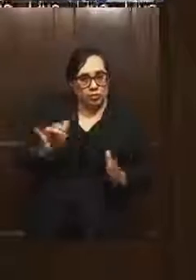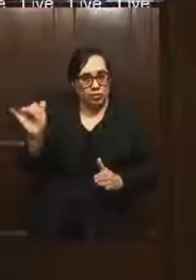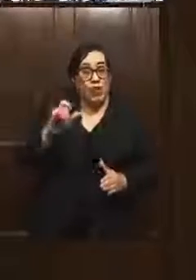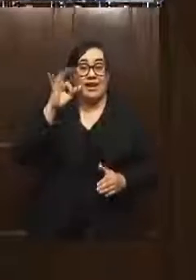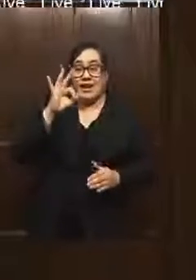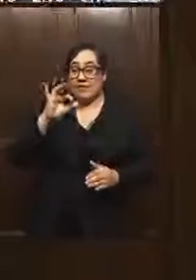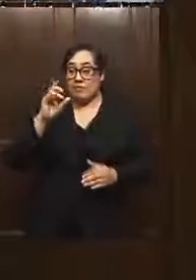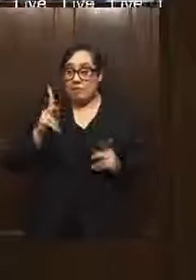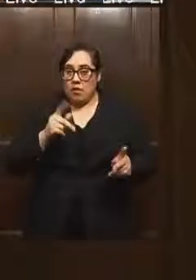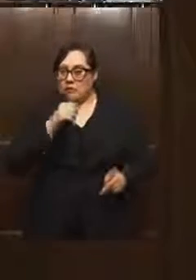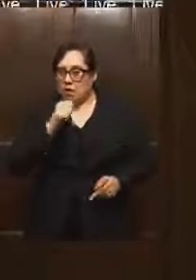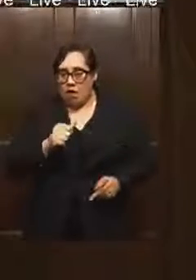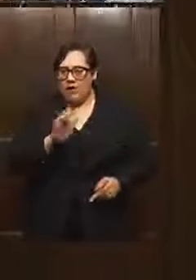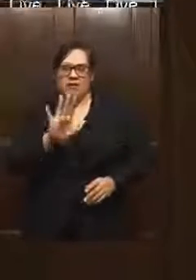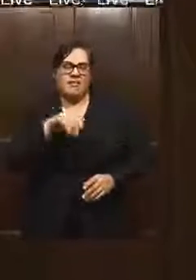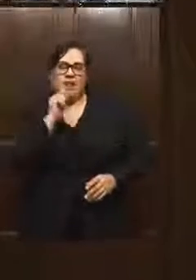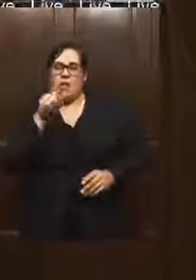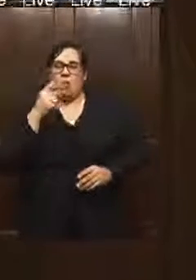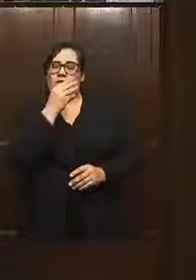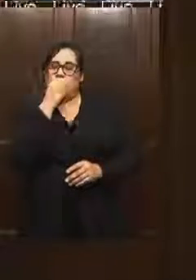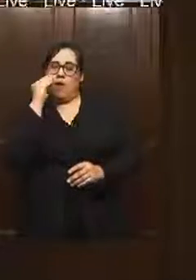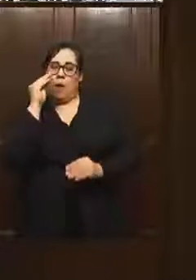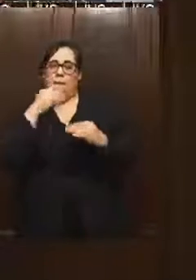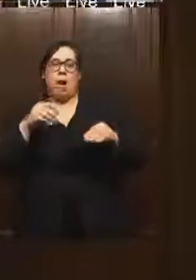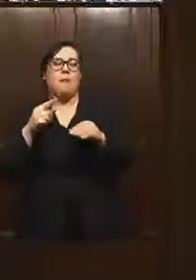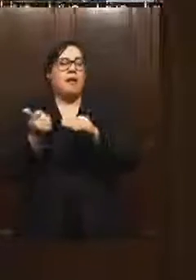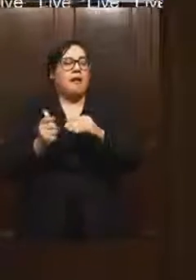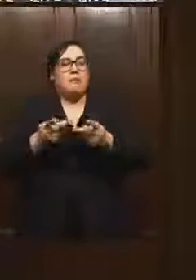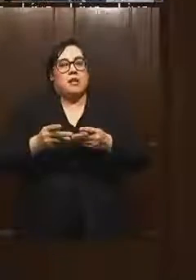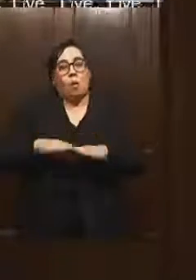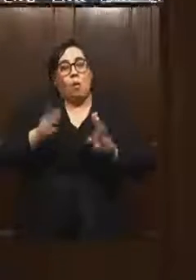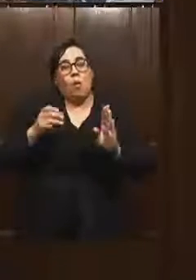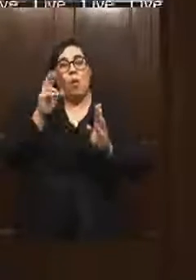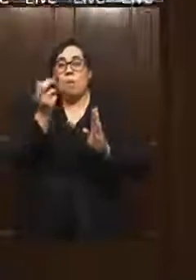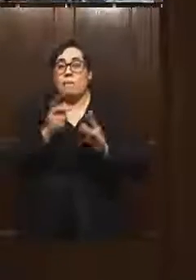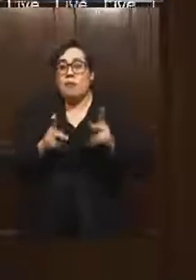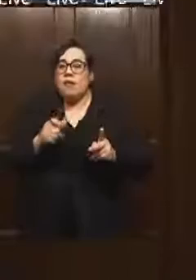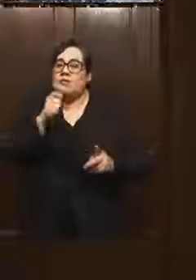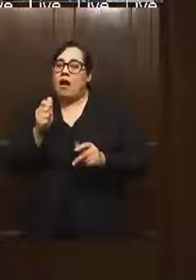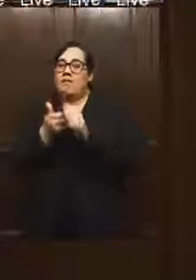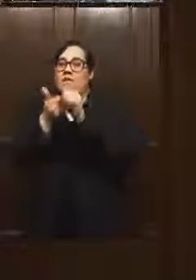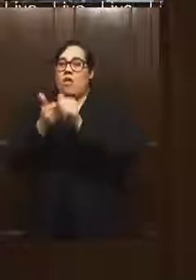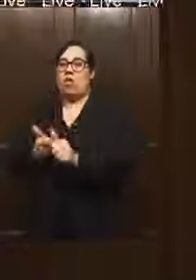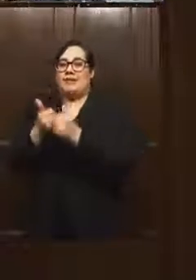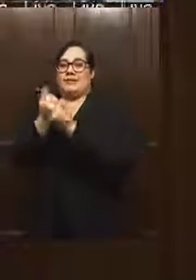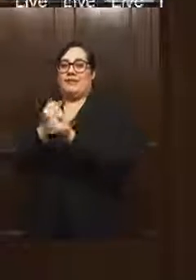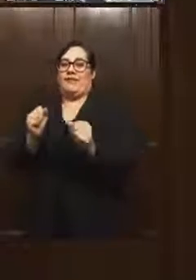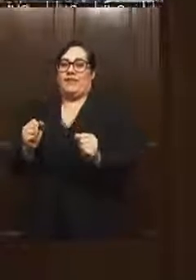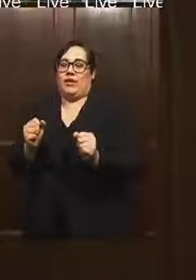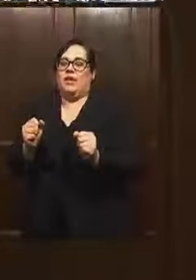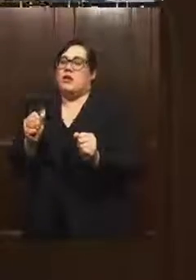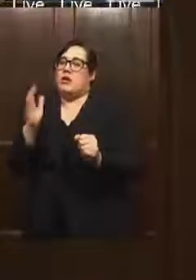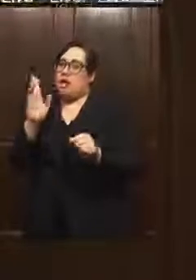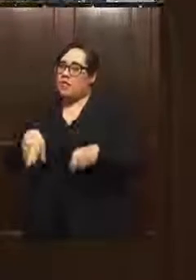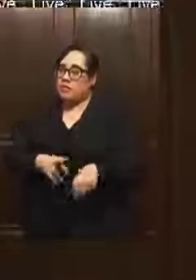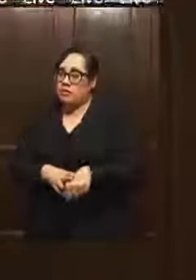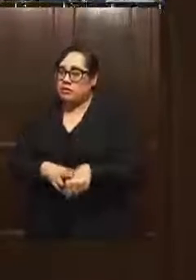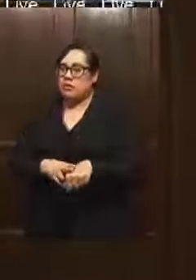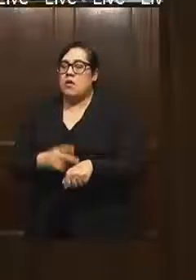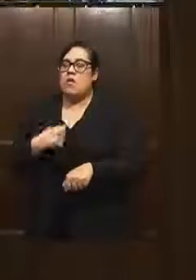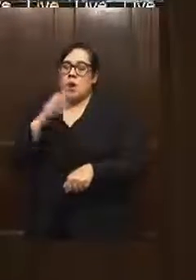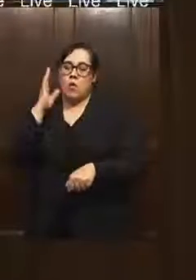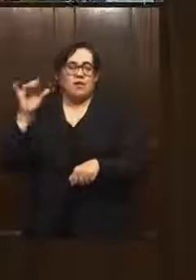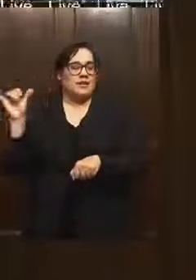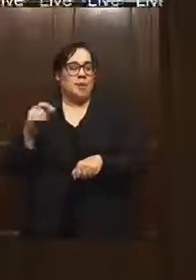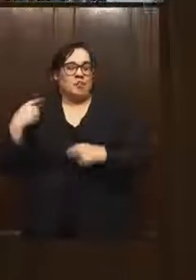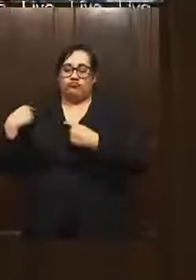do not just a flower mart, any place that opens up, or people who aren't practicing safely, of course, we will, as we've